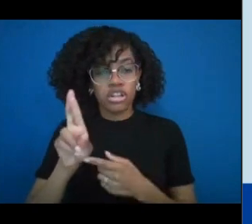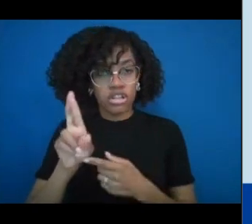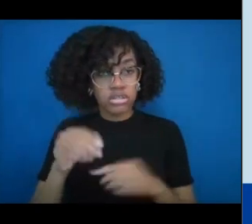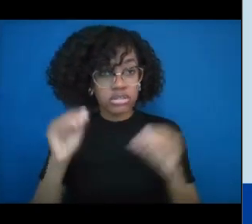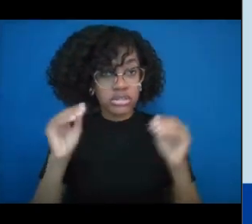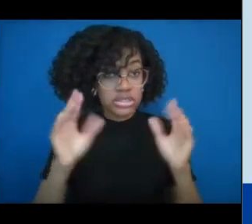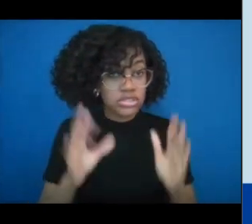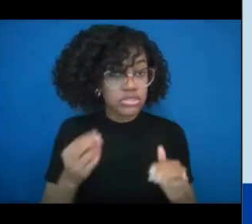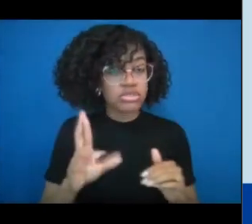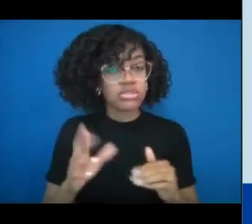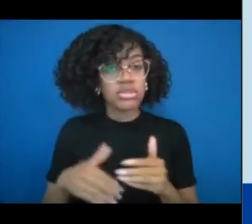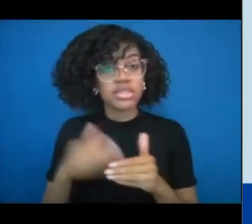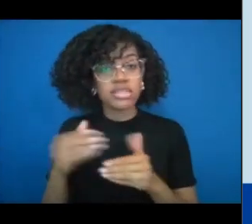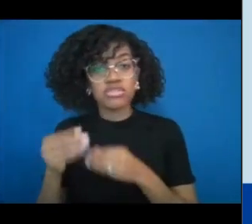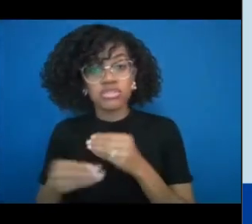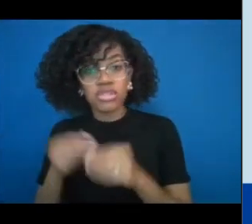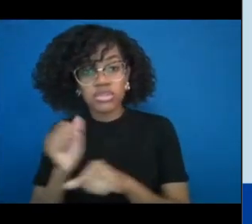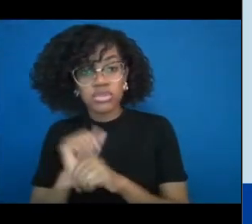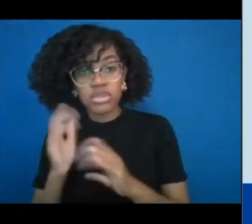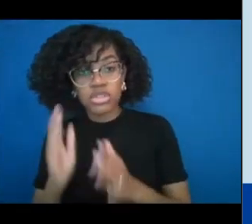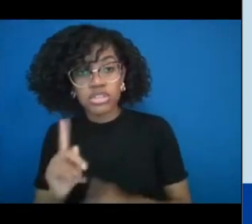workers?